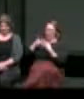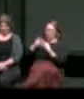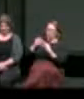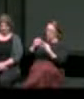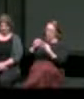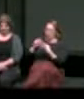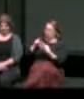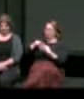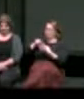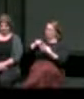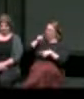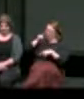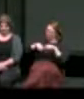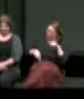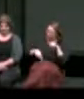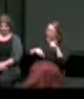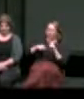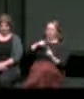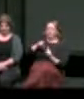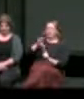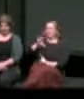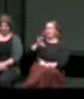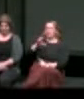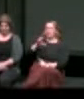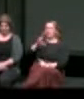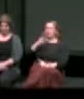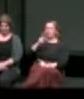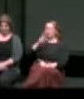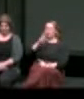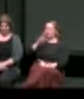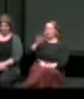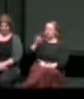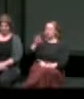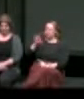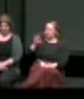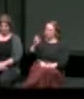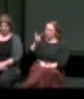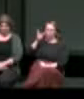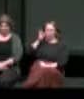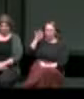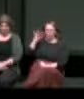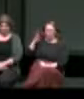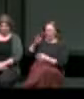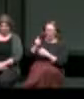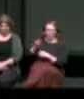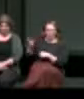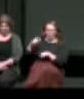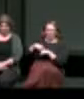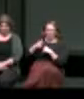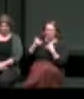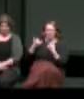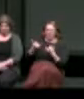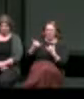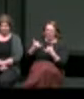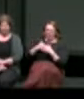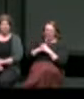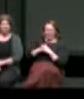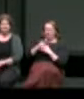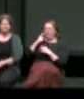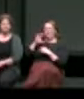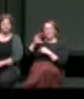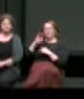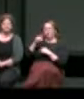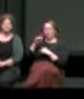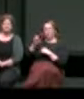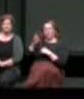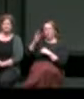the one that could not be avoided was the Chuckery Race, which you've already heard that a couple of times today. And I think Charlie from Sevenson